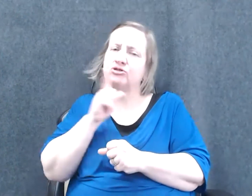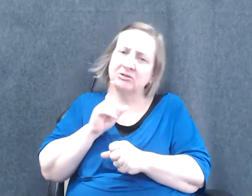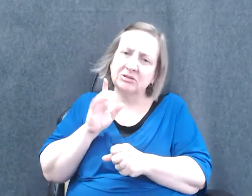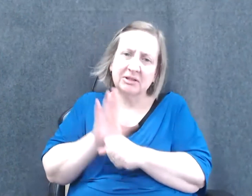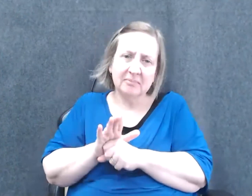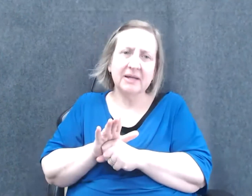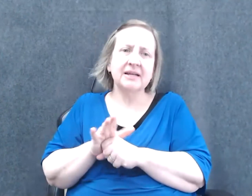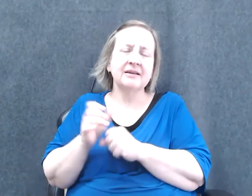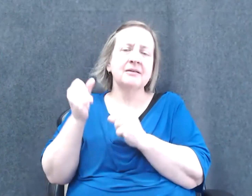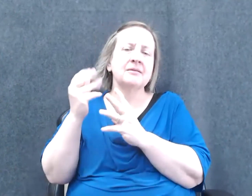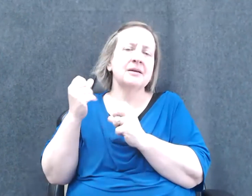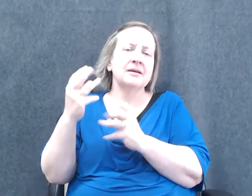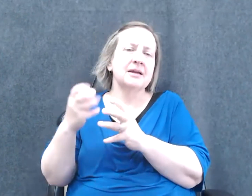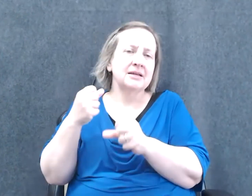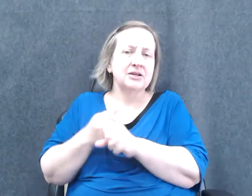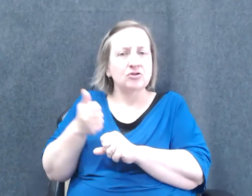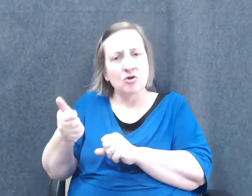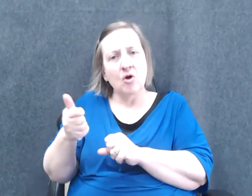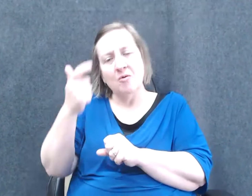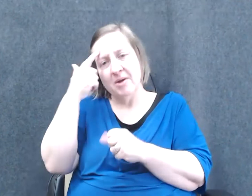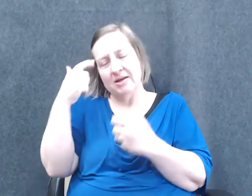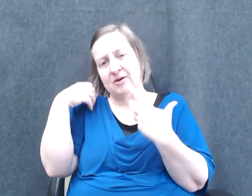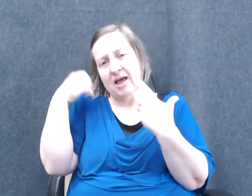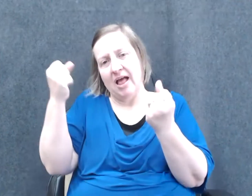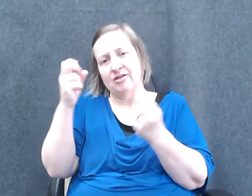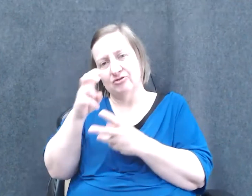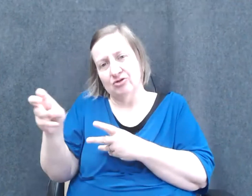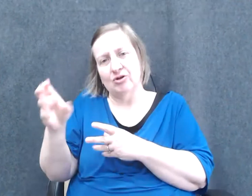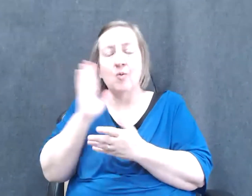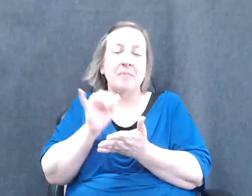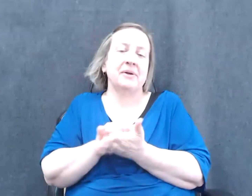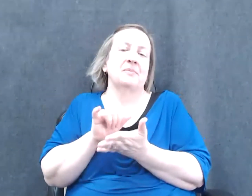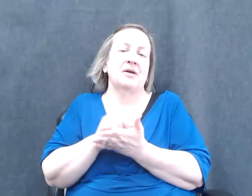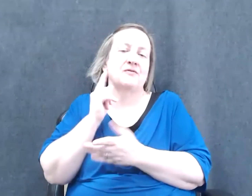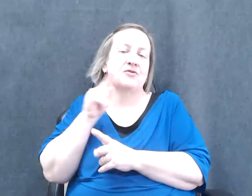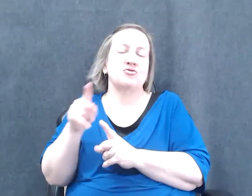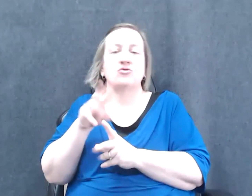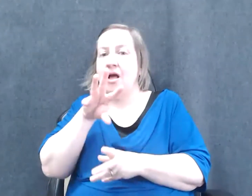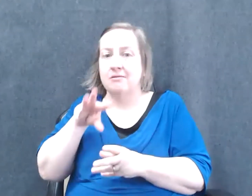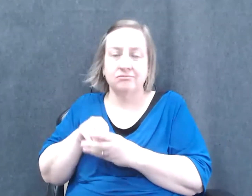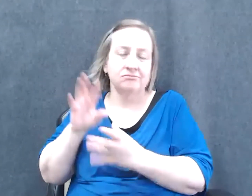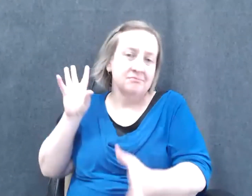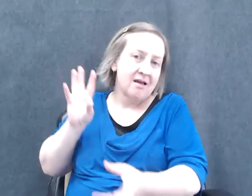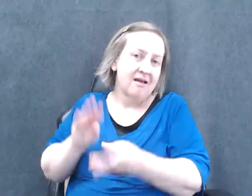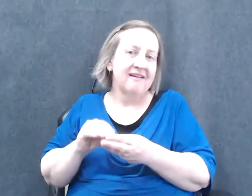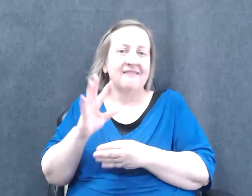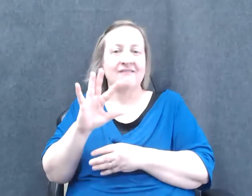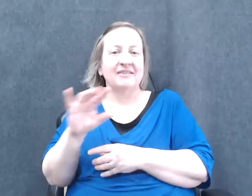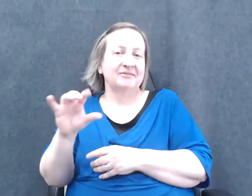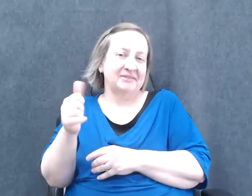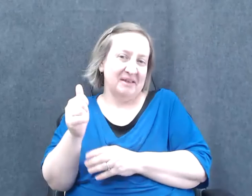for decades on her own mental health journey. It would be impossible for her to capture all of it in 5 to 10